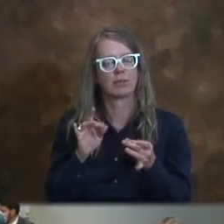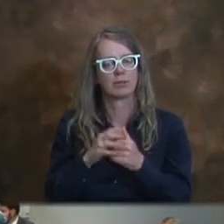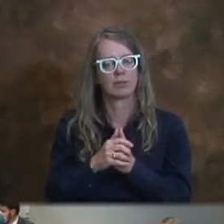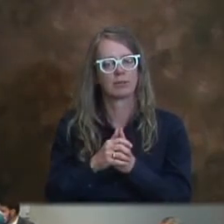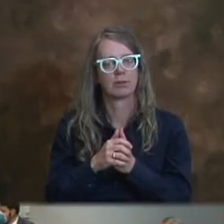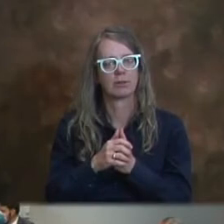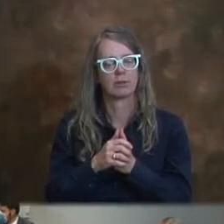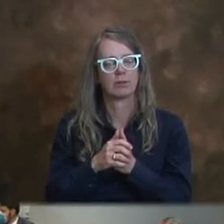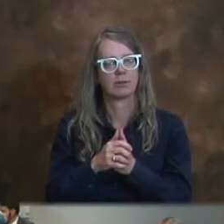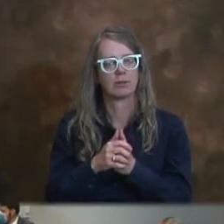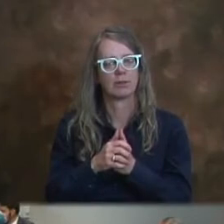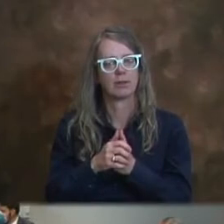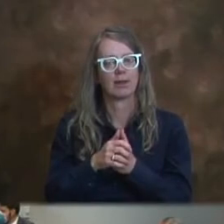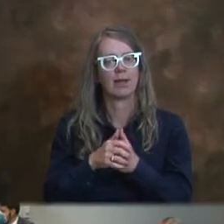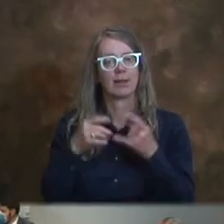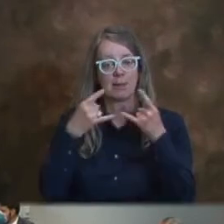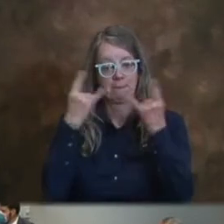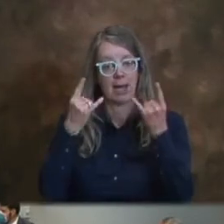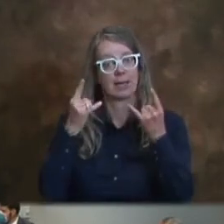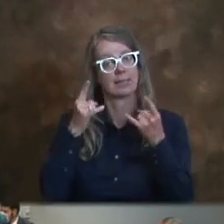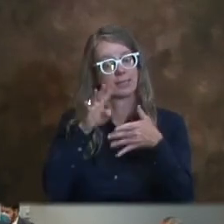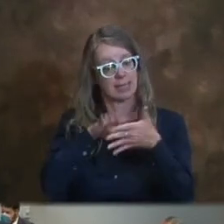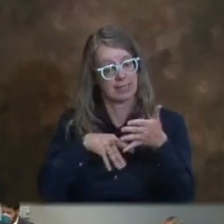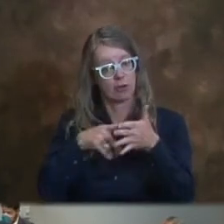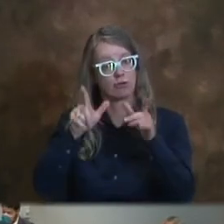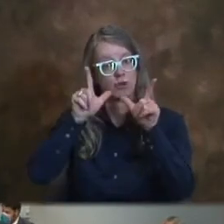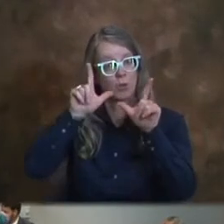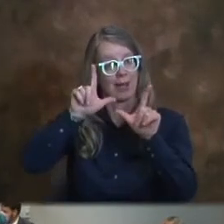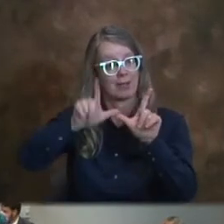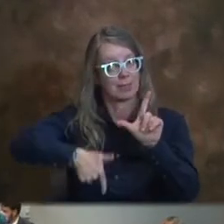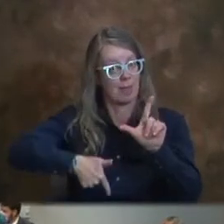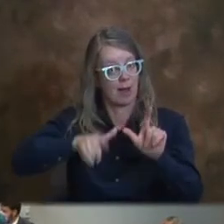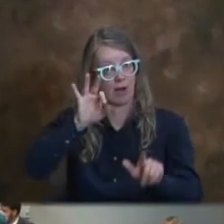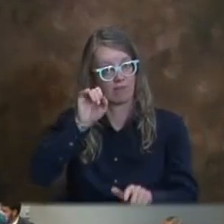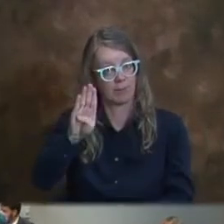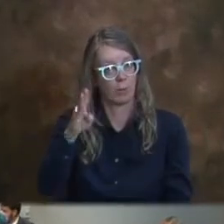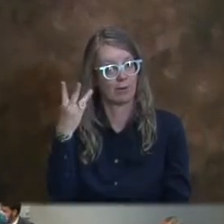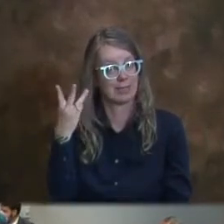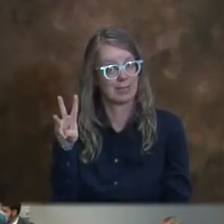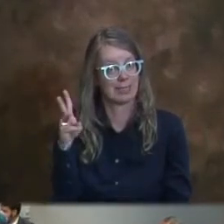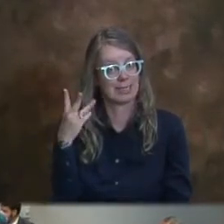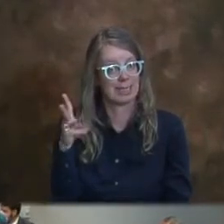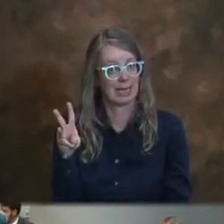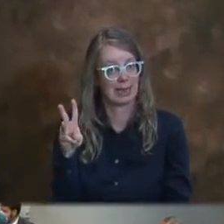currently scheduled to expire on February the 16th.